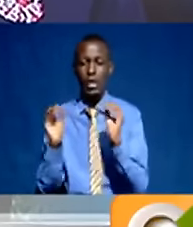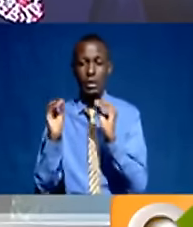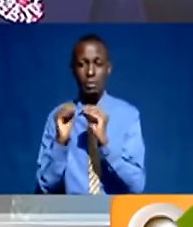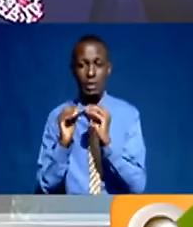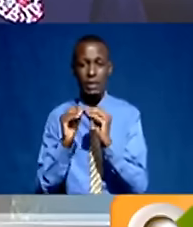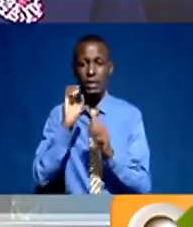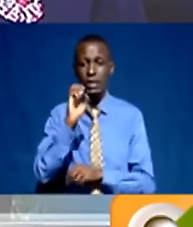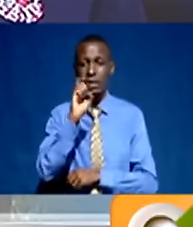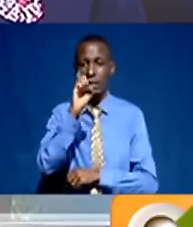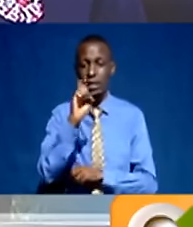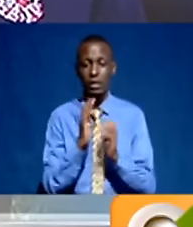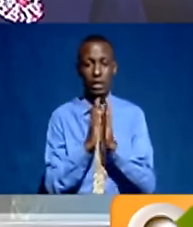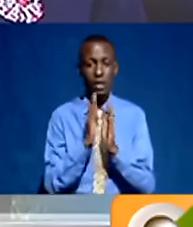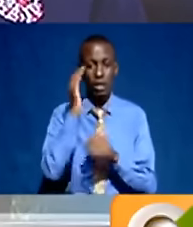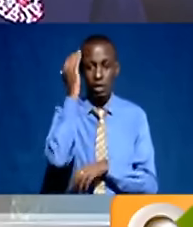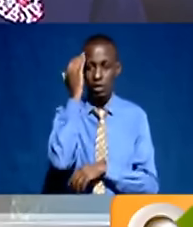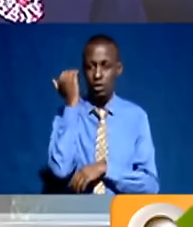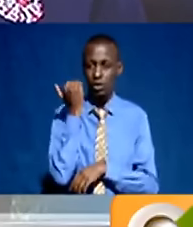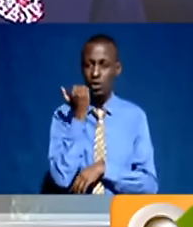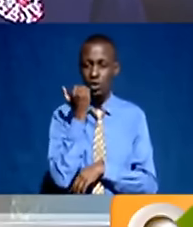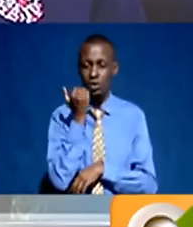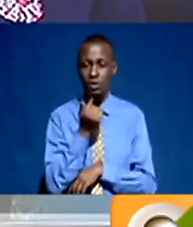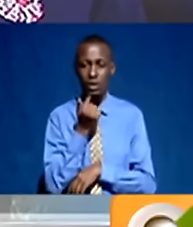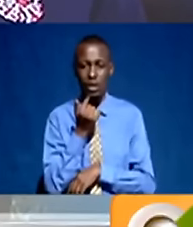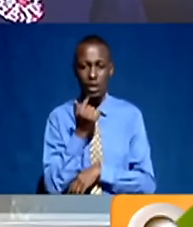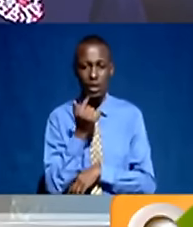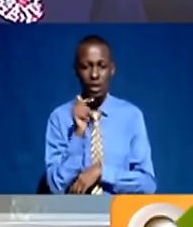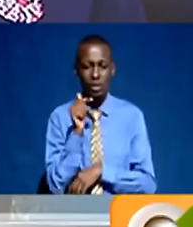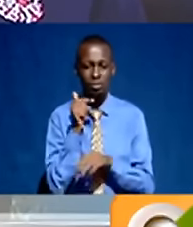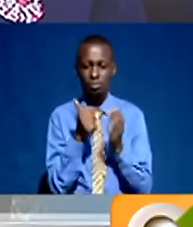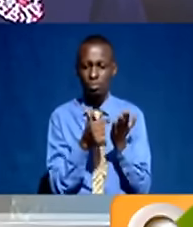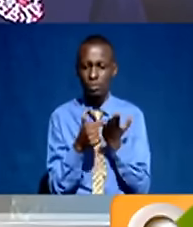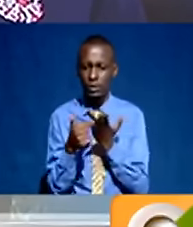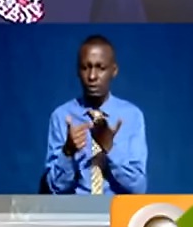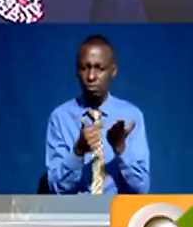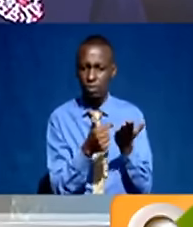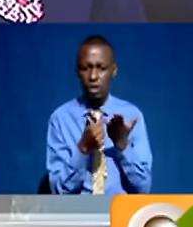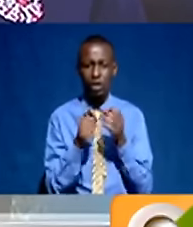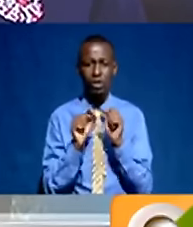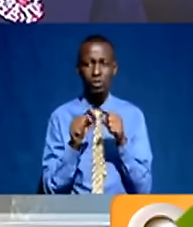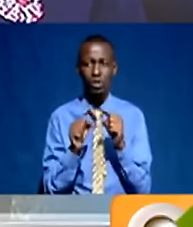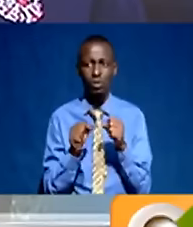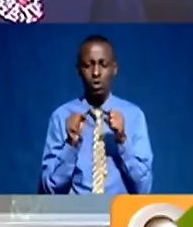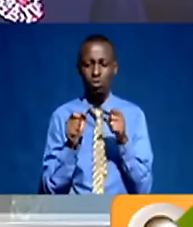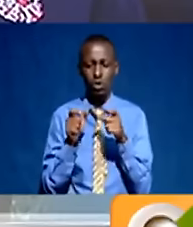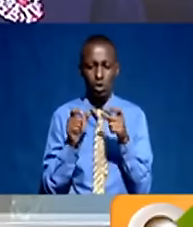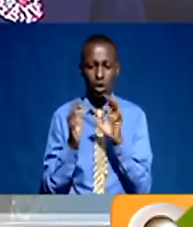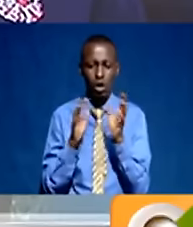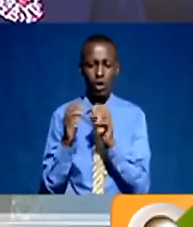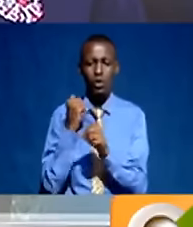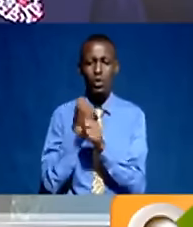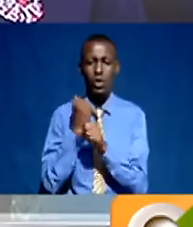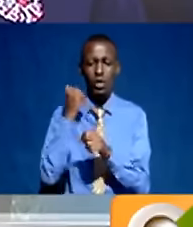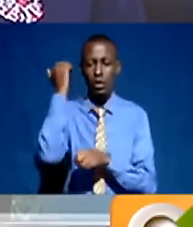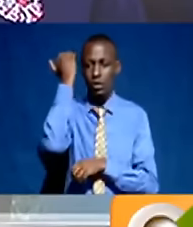and the judiciary, expressing reservations on discussions they claim may compromise the autonomy of the judiciary